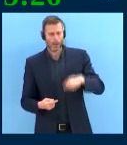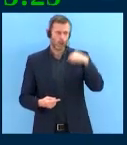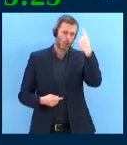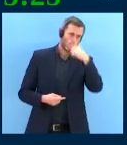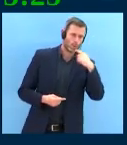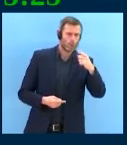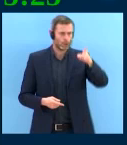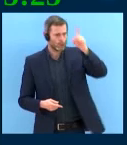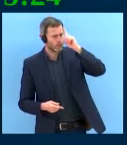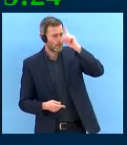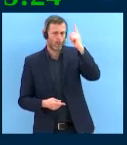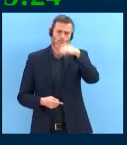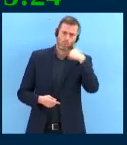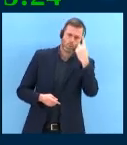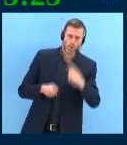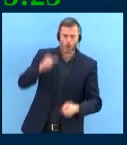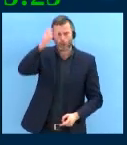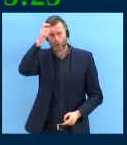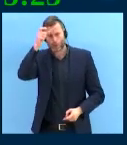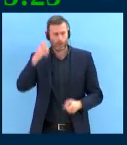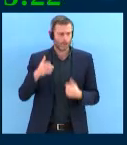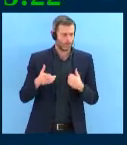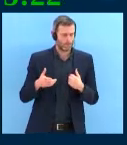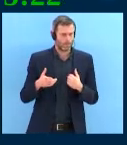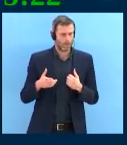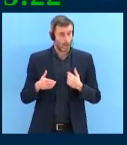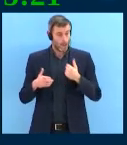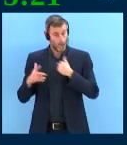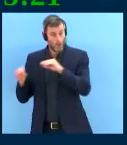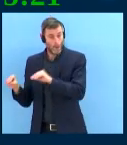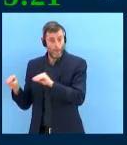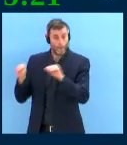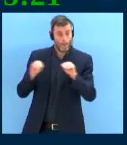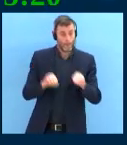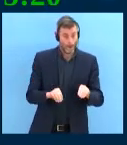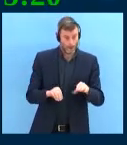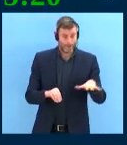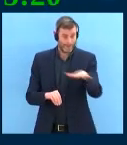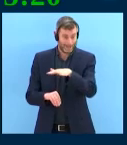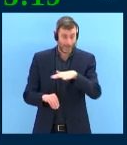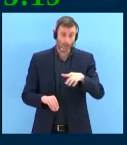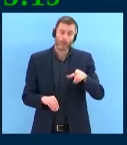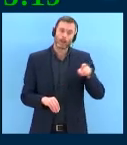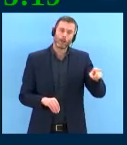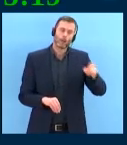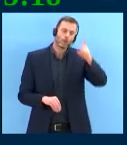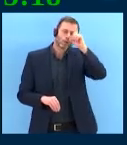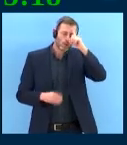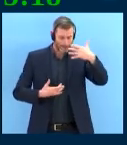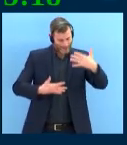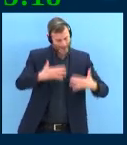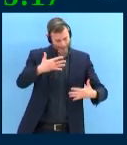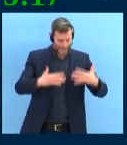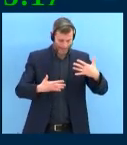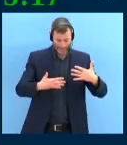them. People with a migration background from Turkey, as we are categorized in German statistics,